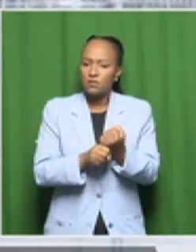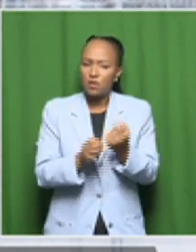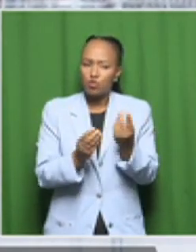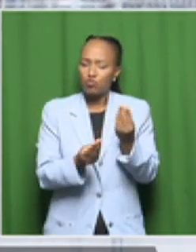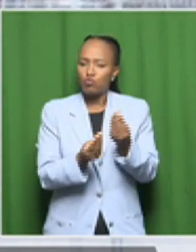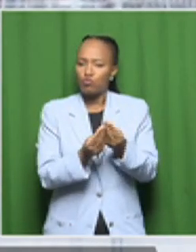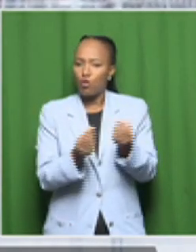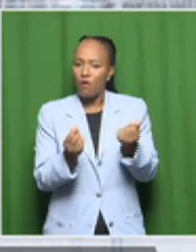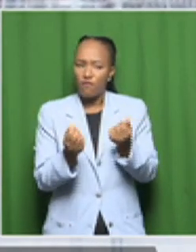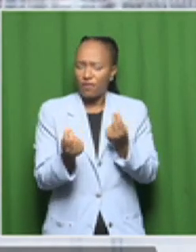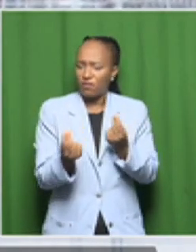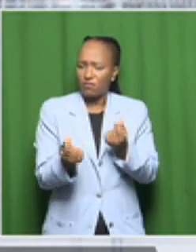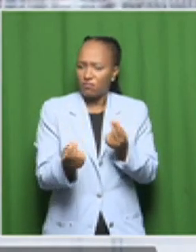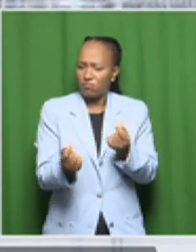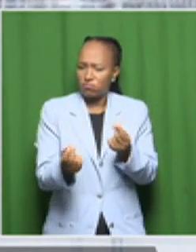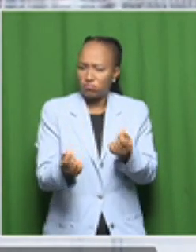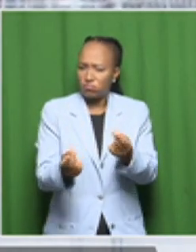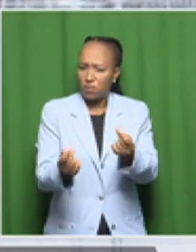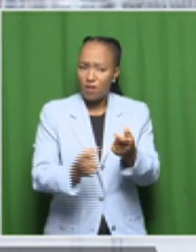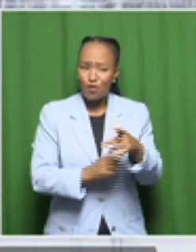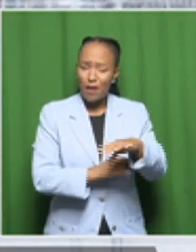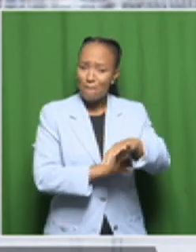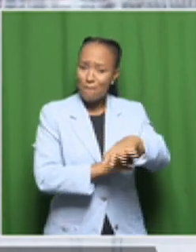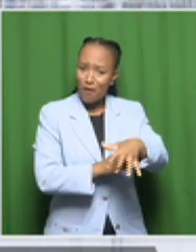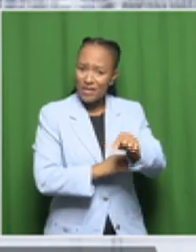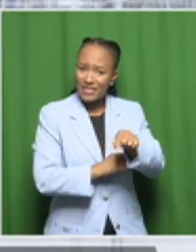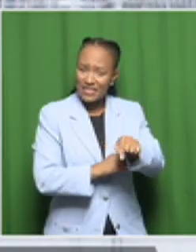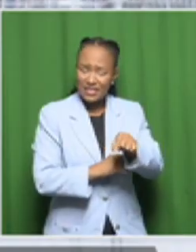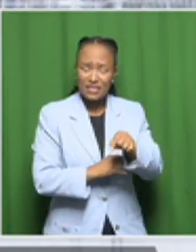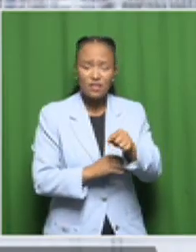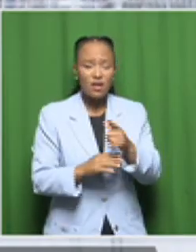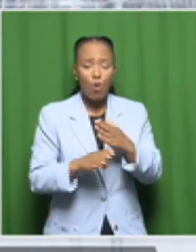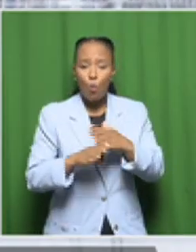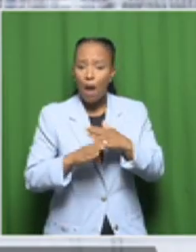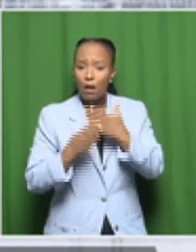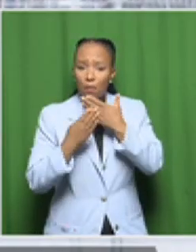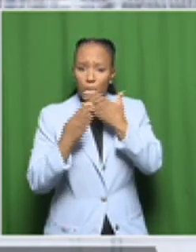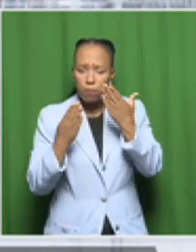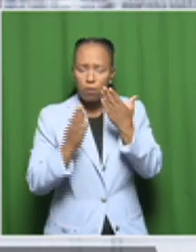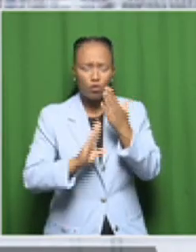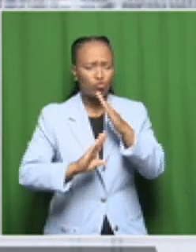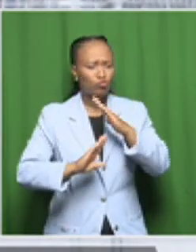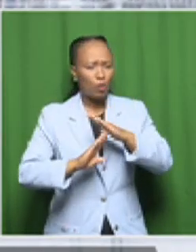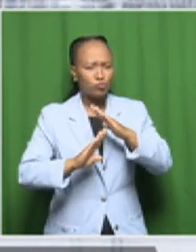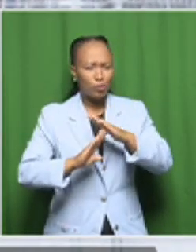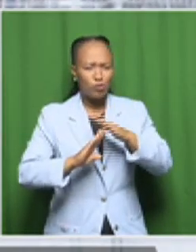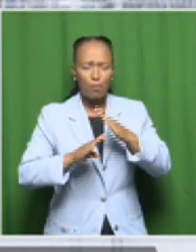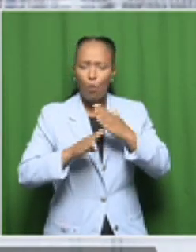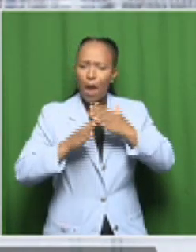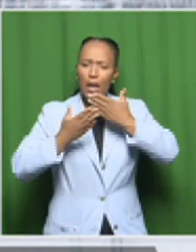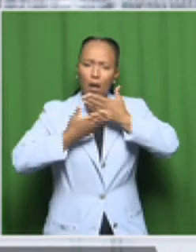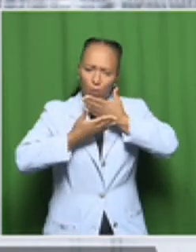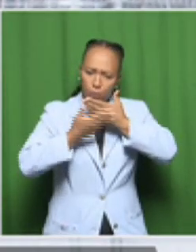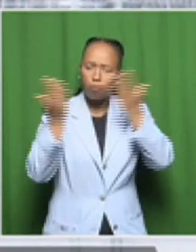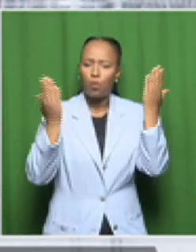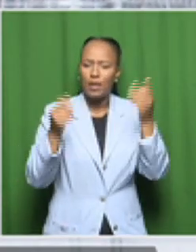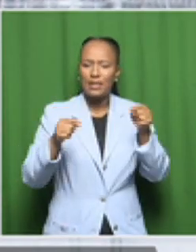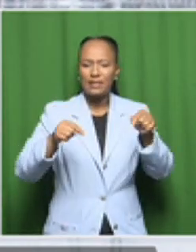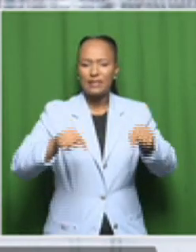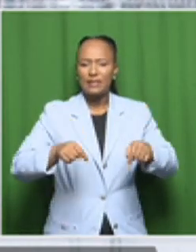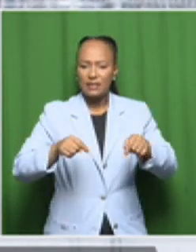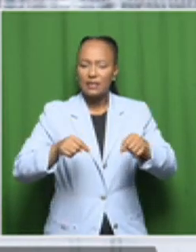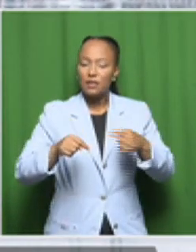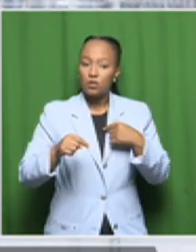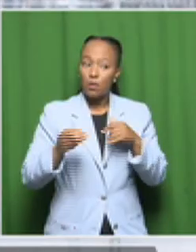This is the province where it's seeing the highest unemployment rate, seeing the highest services not being delivered. So the people will be expecting a lot from